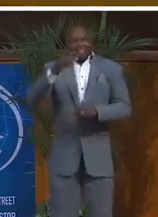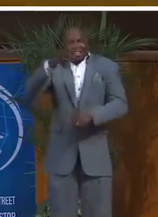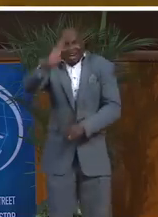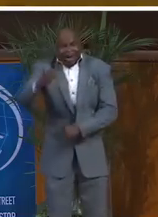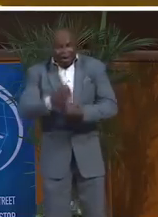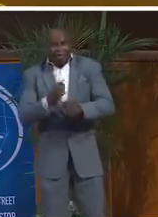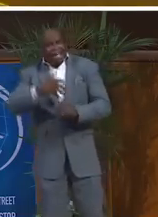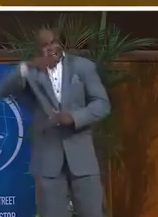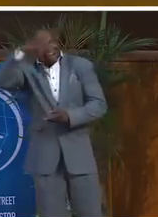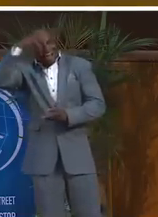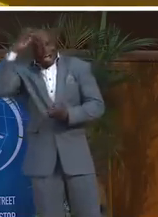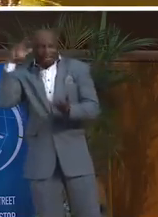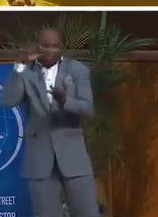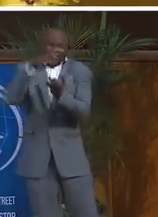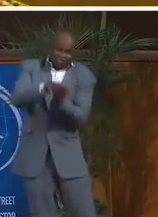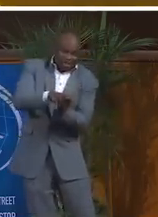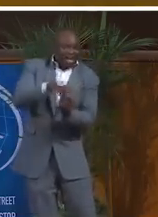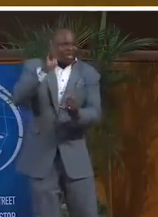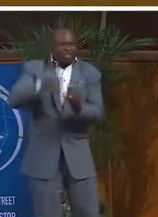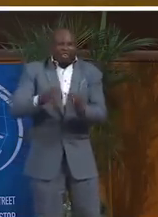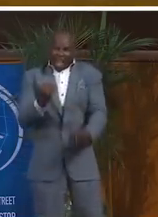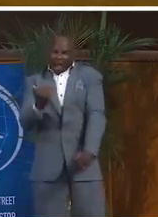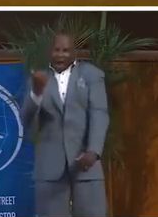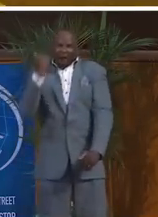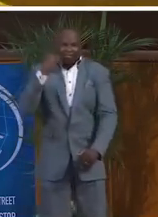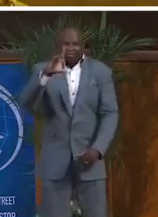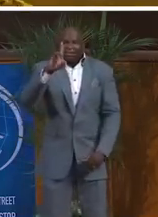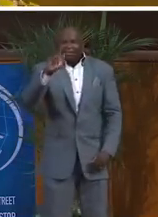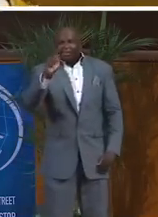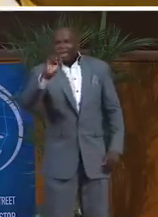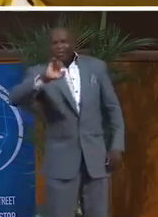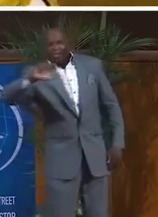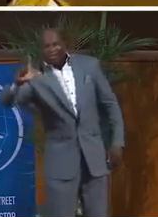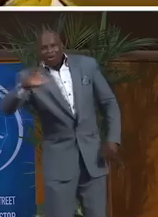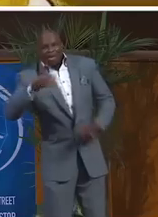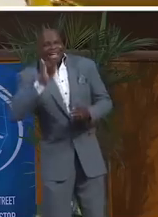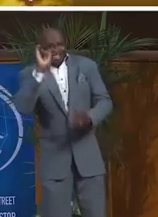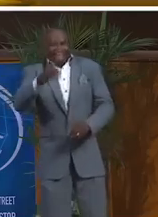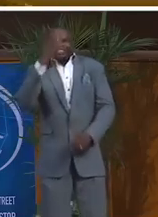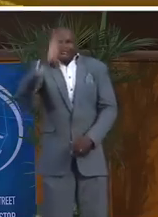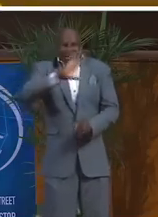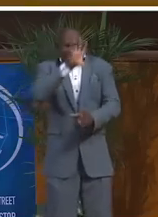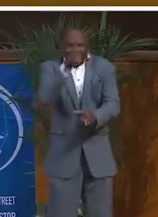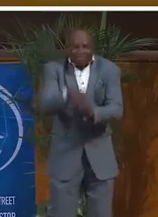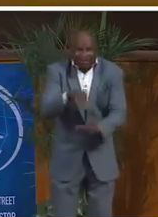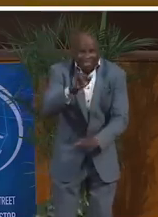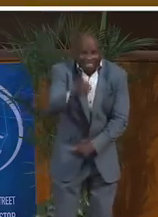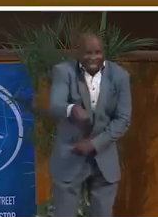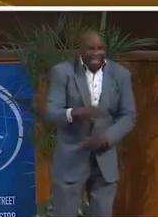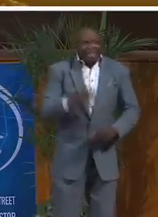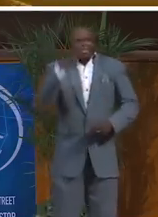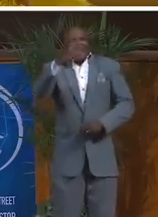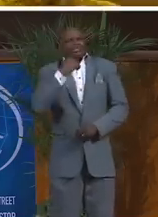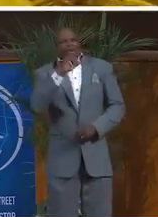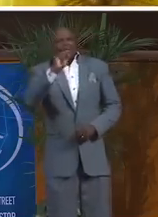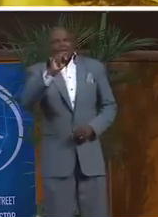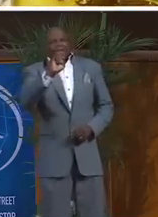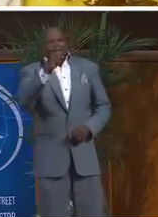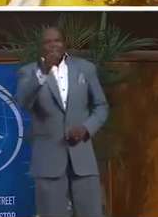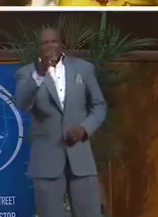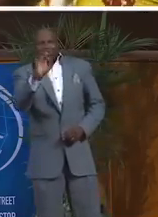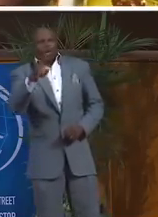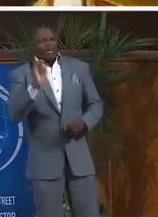made lions go on a fast when Daniel was in their den, that's me. The God who told Nebuchadnezzar,